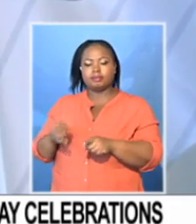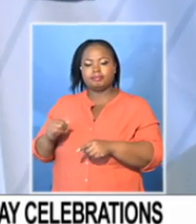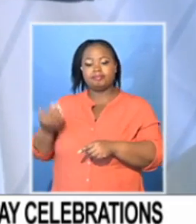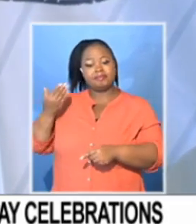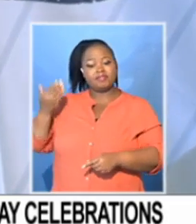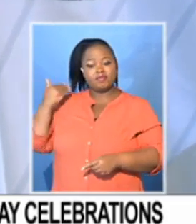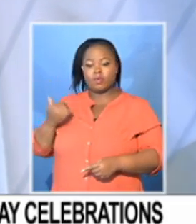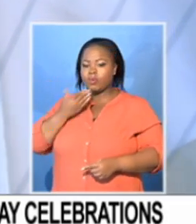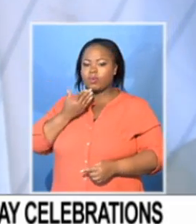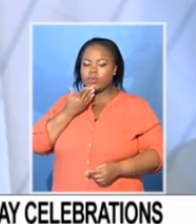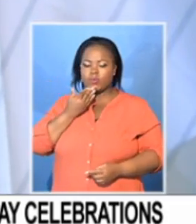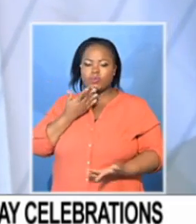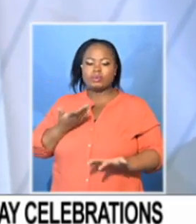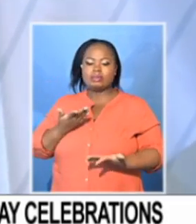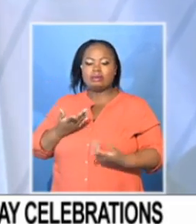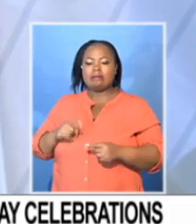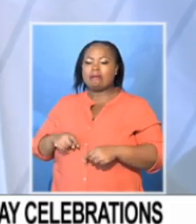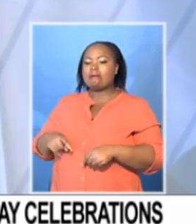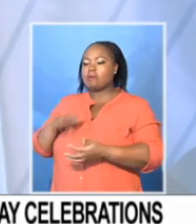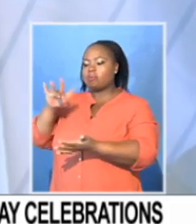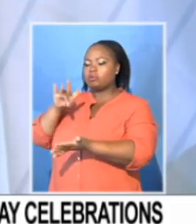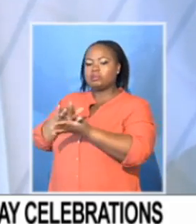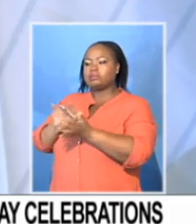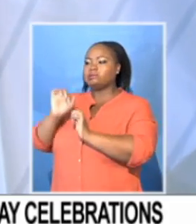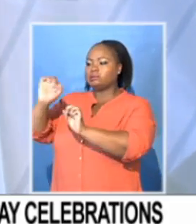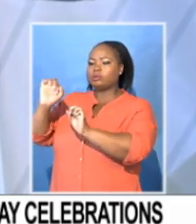an exclusive preserve of men.